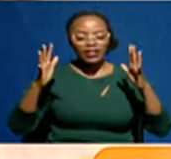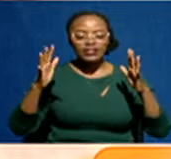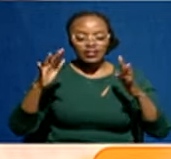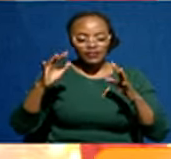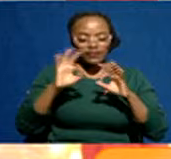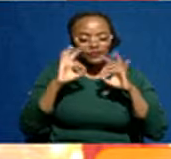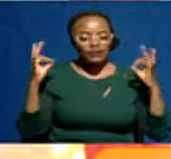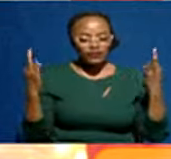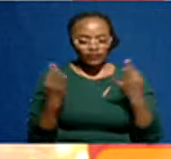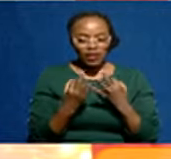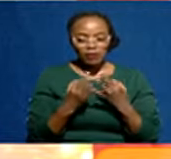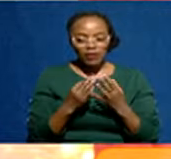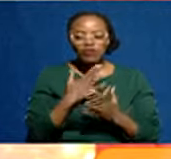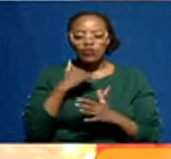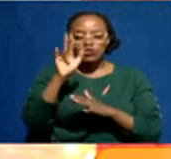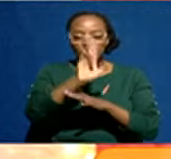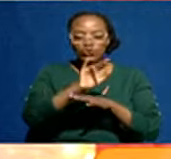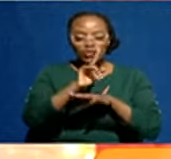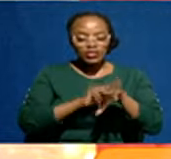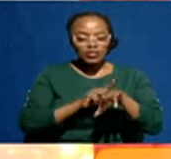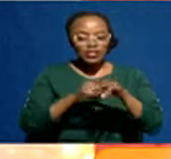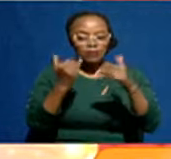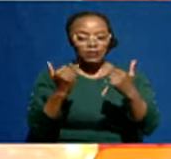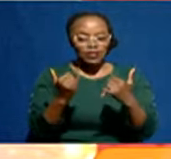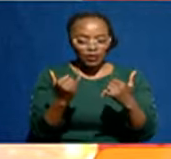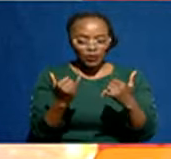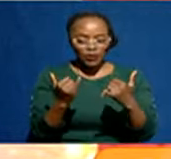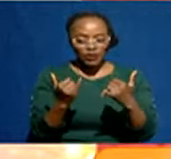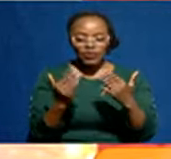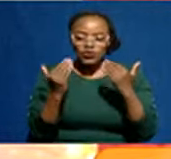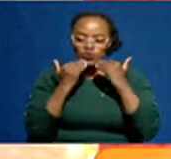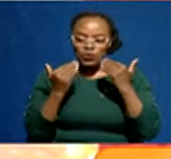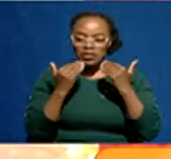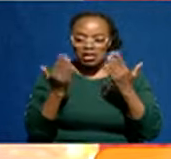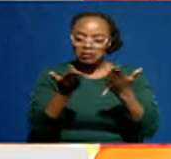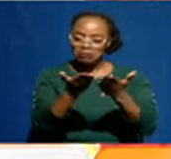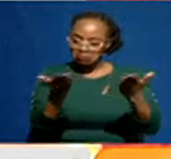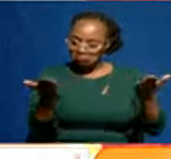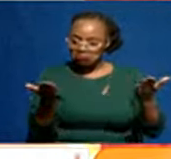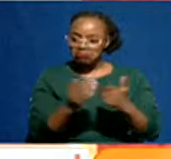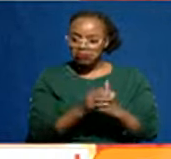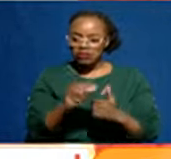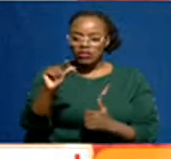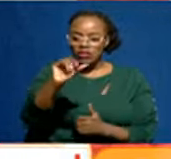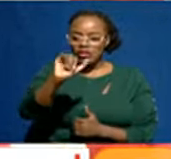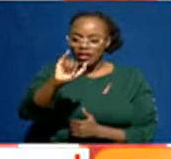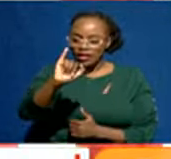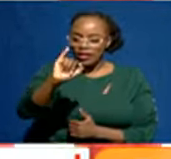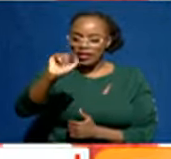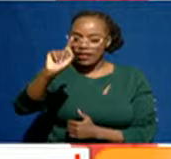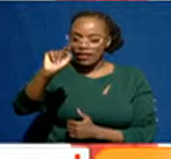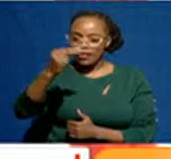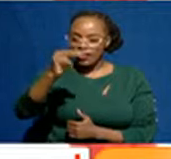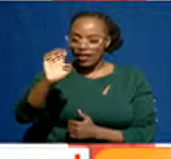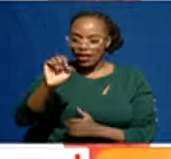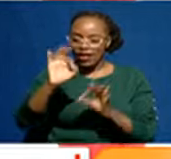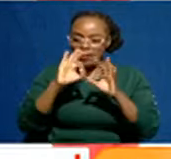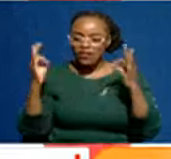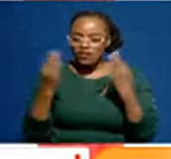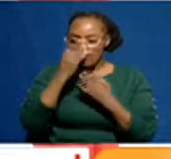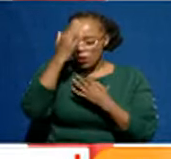family. Just want to take this opportunity kuwashukuru Githae's family